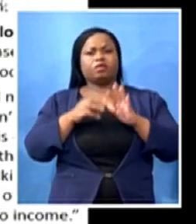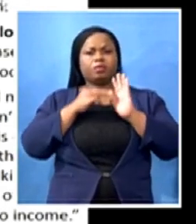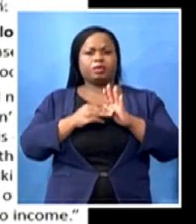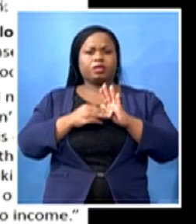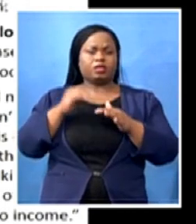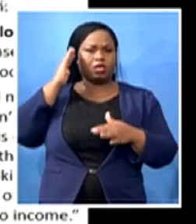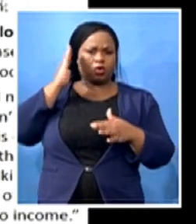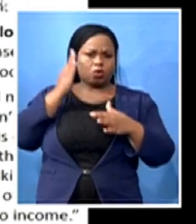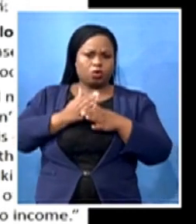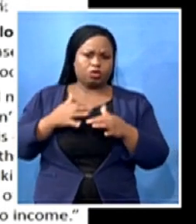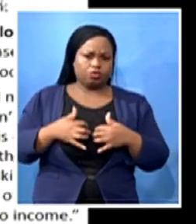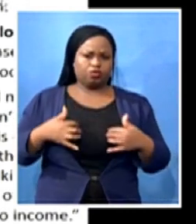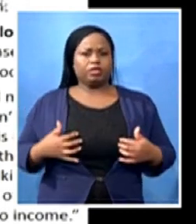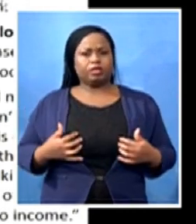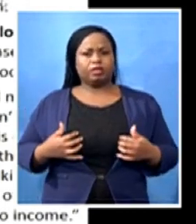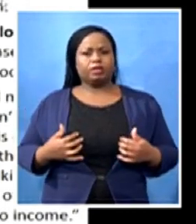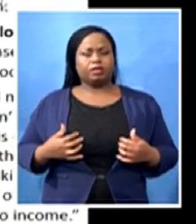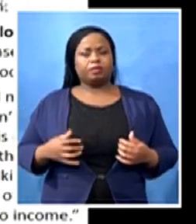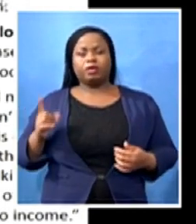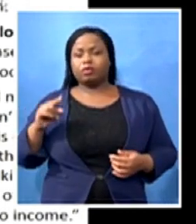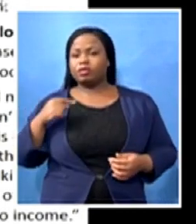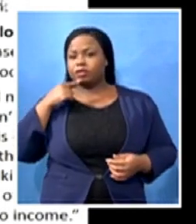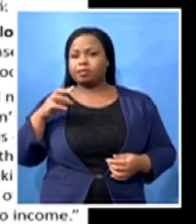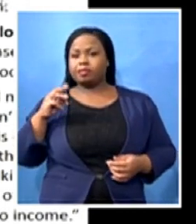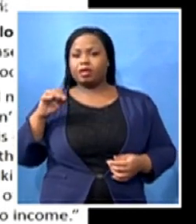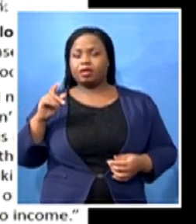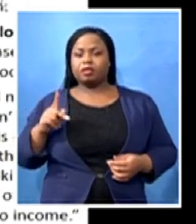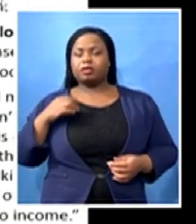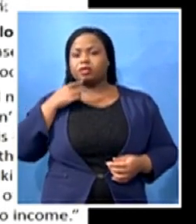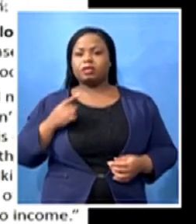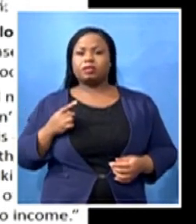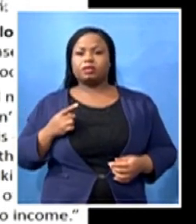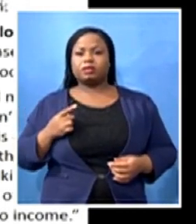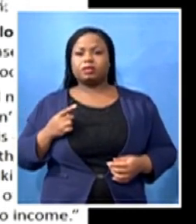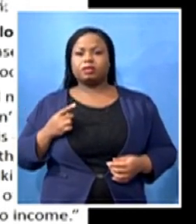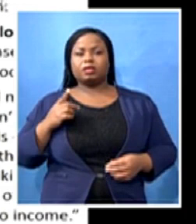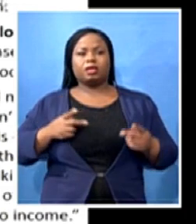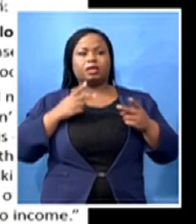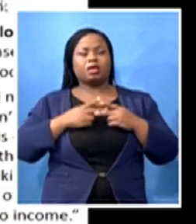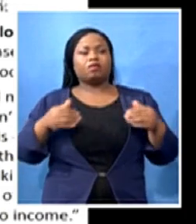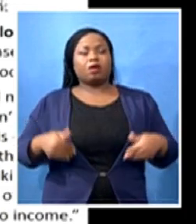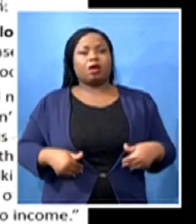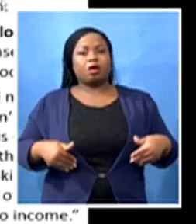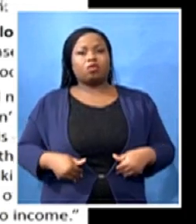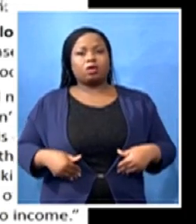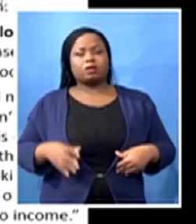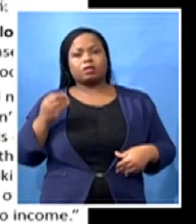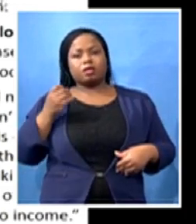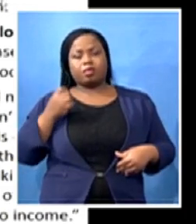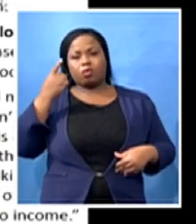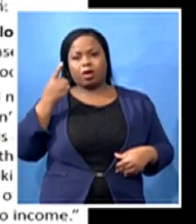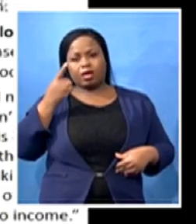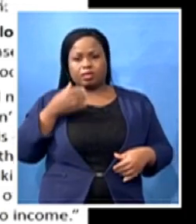Mark said, he kind of gave the game away earlier on. Hunger was the number one factor that jumped out. It was the strongest predictor. This